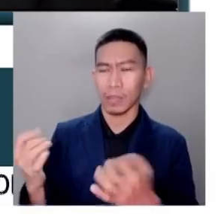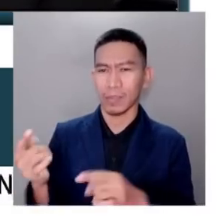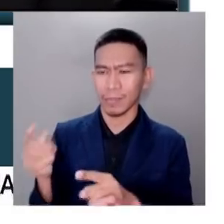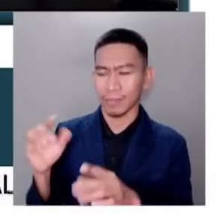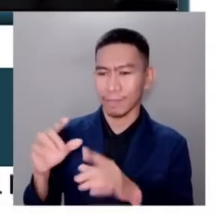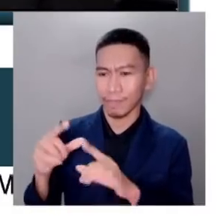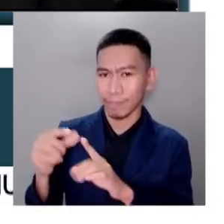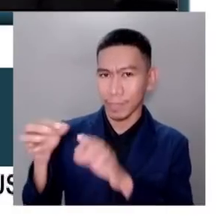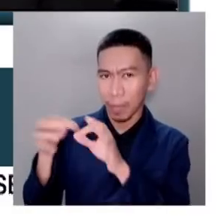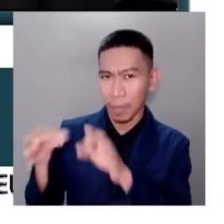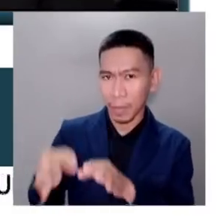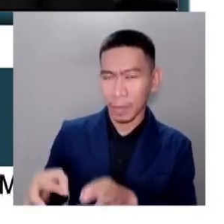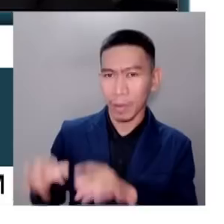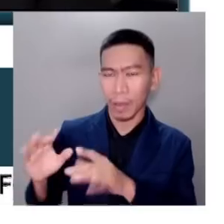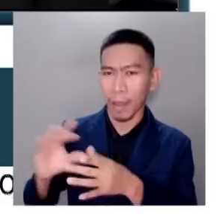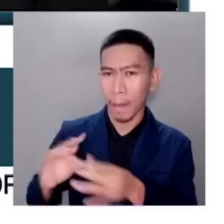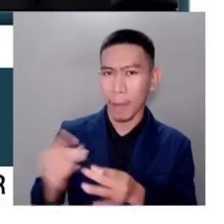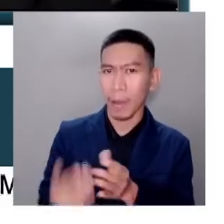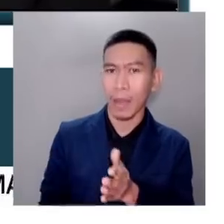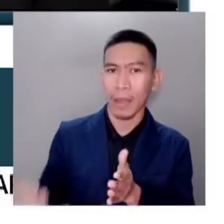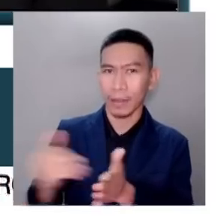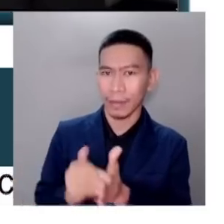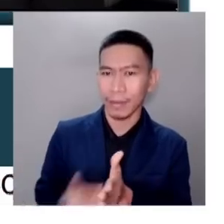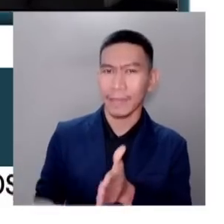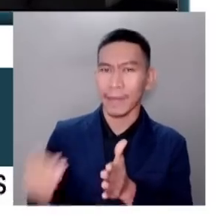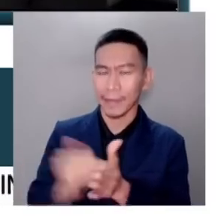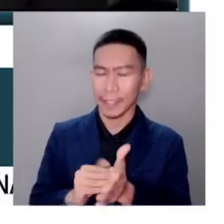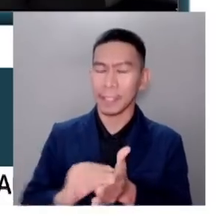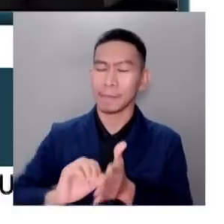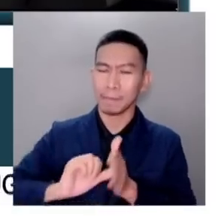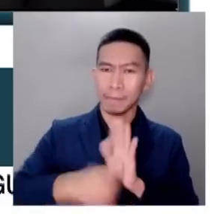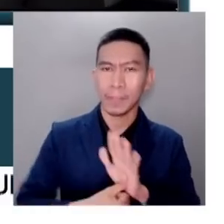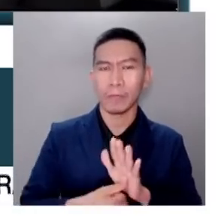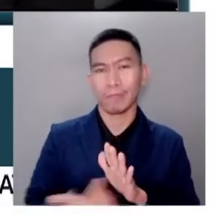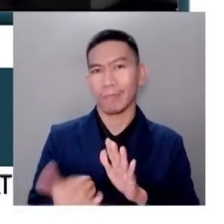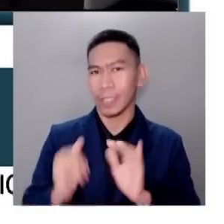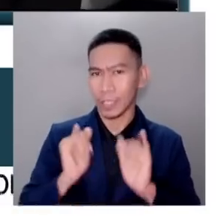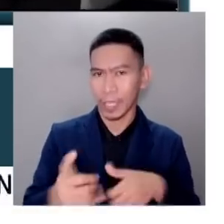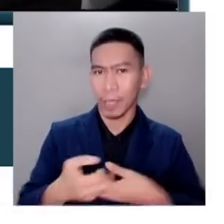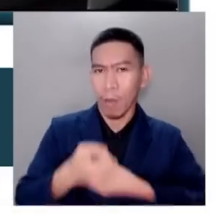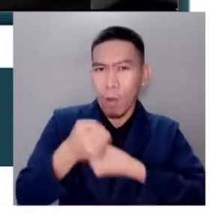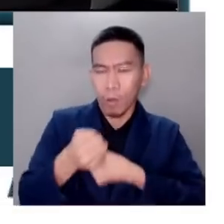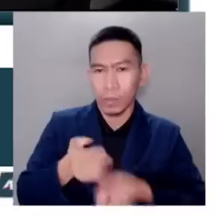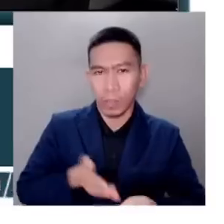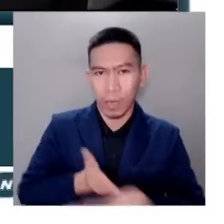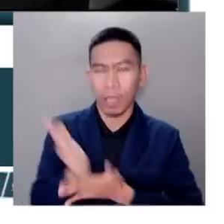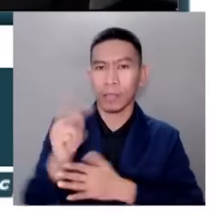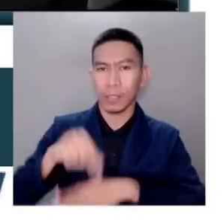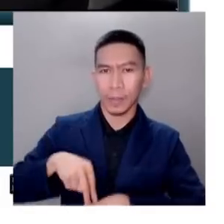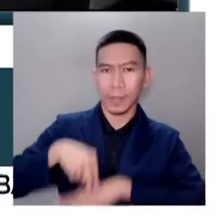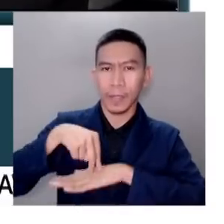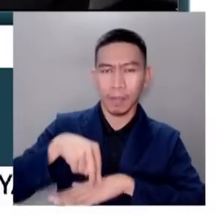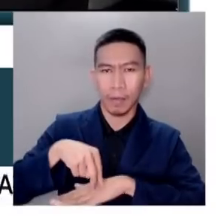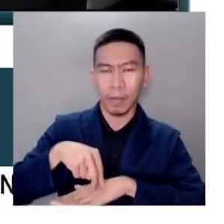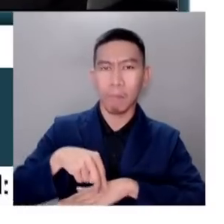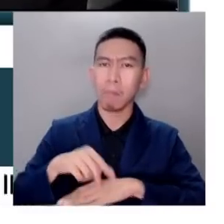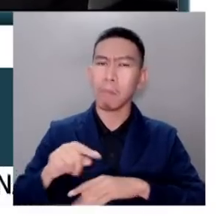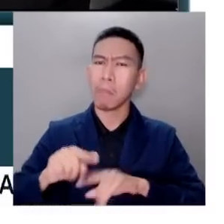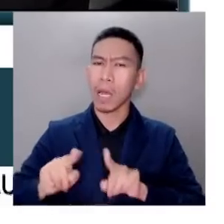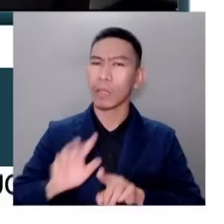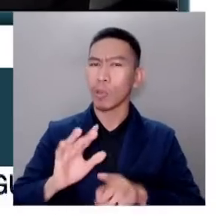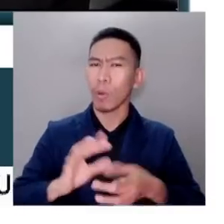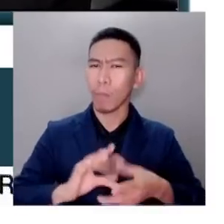not voluntarily surrender your rights. You will continue to hold the line. But what do you say to the SEC order